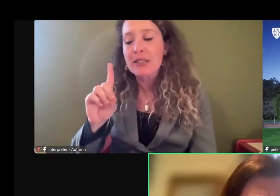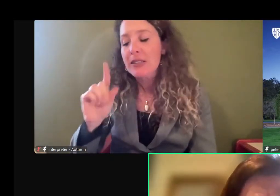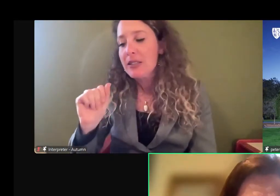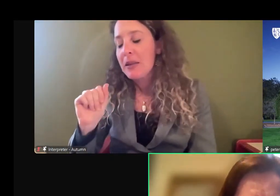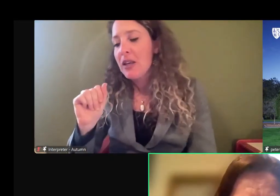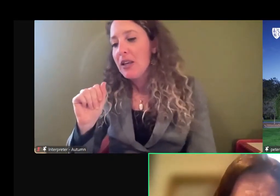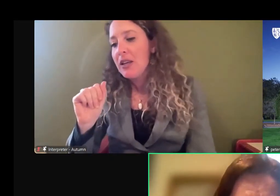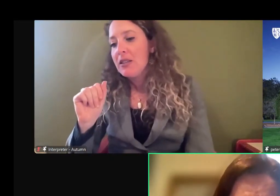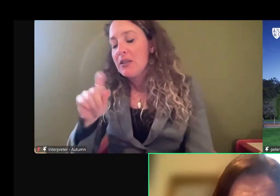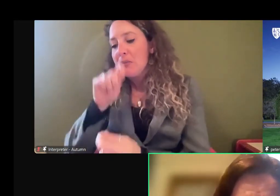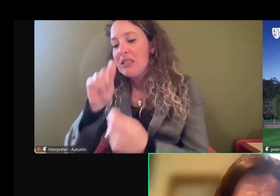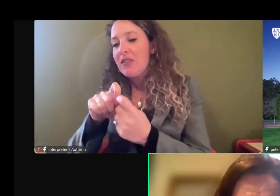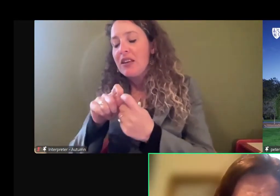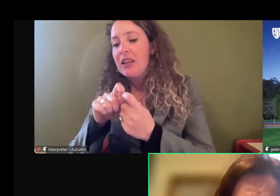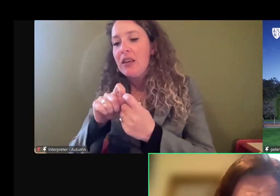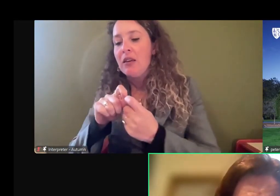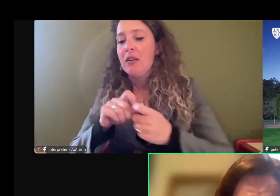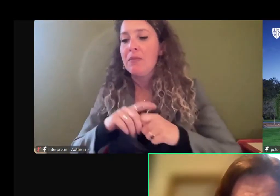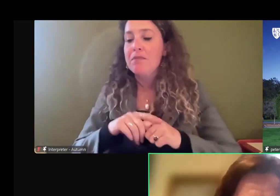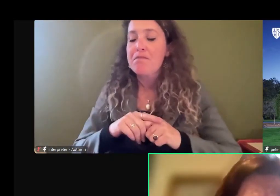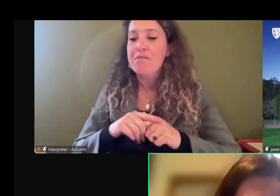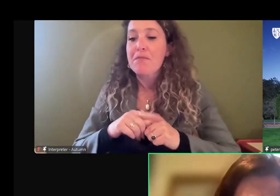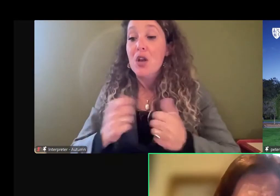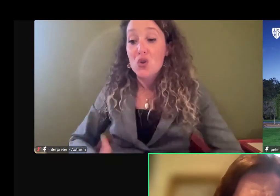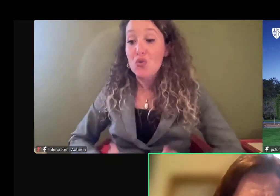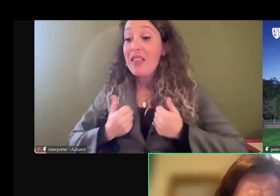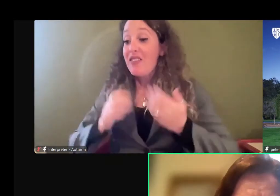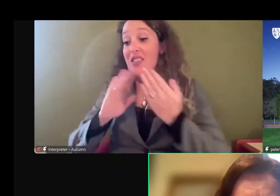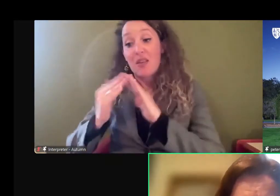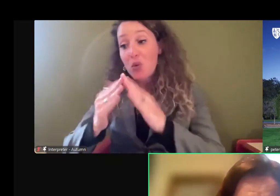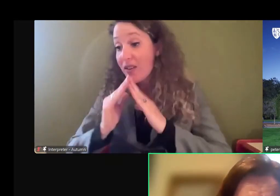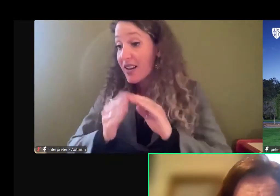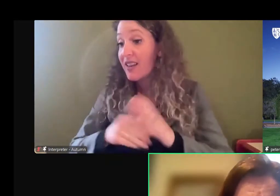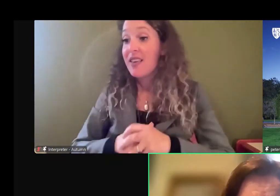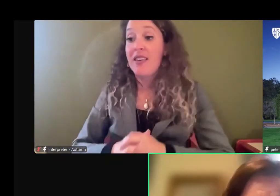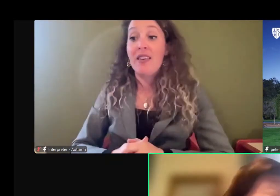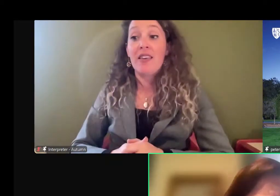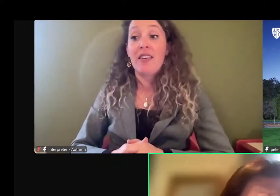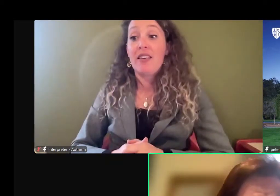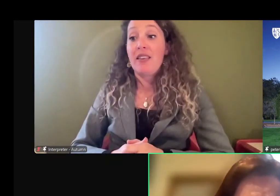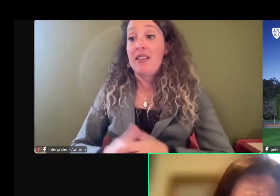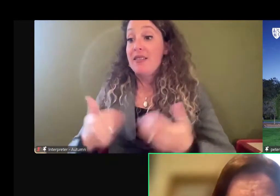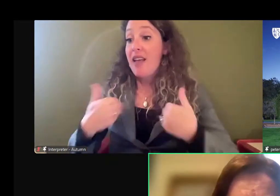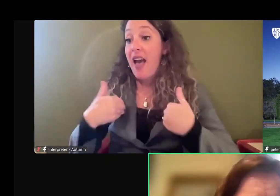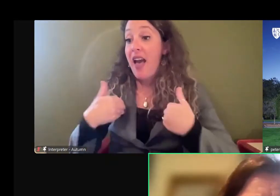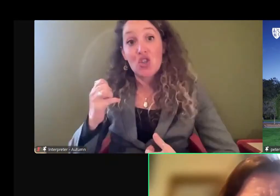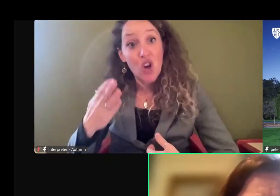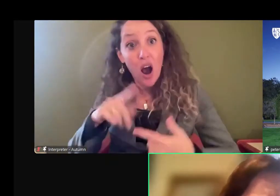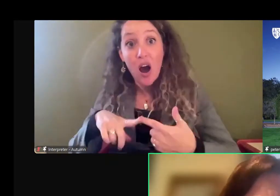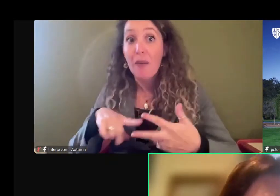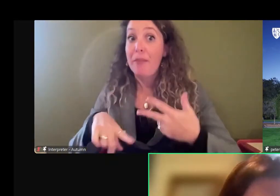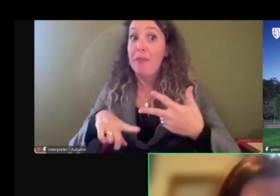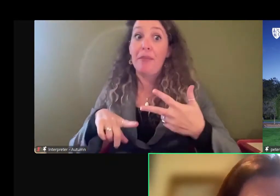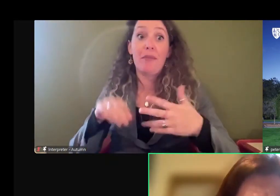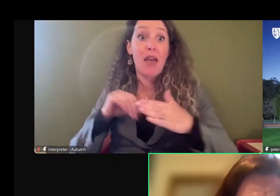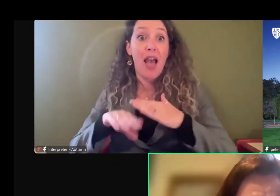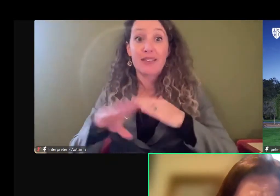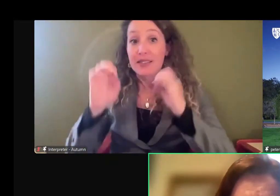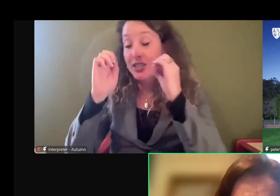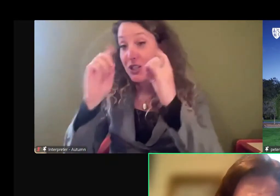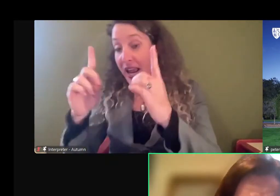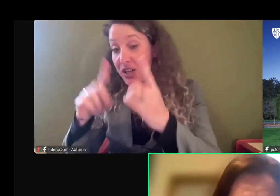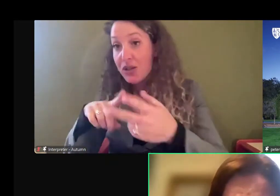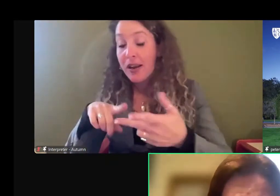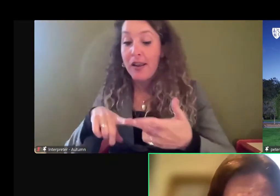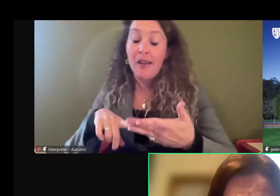severe disabilities, to live in the community, to have jobs, to access